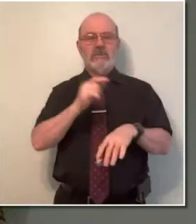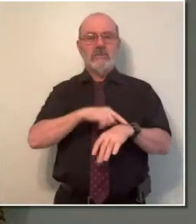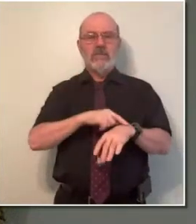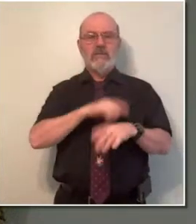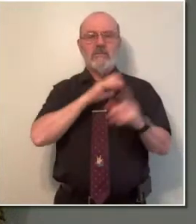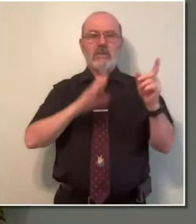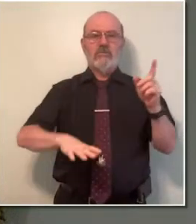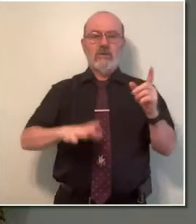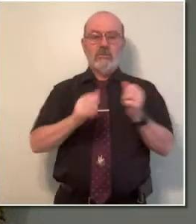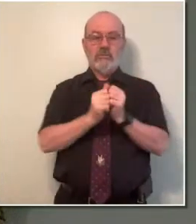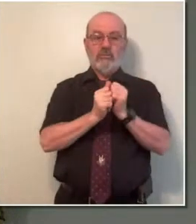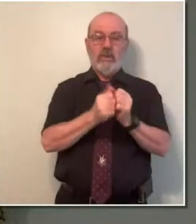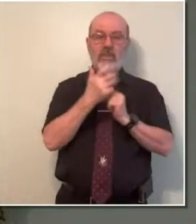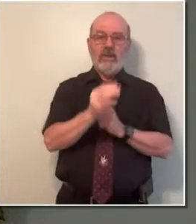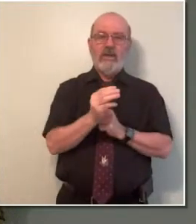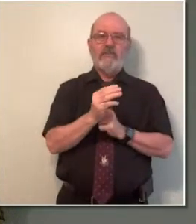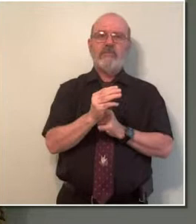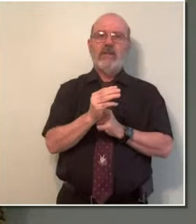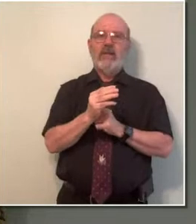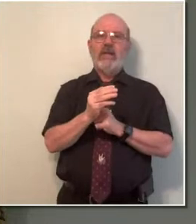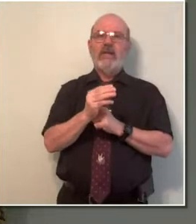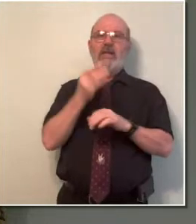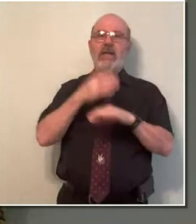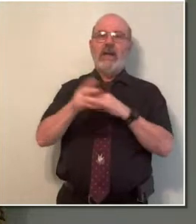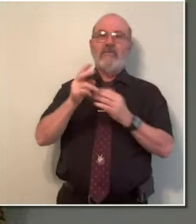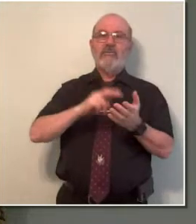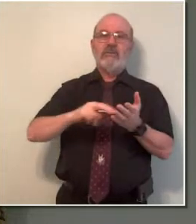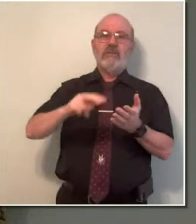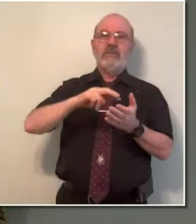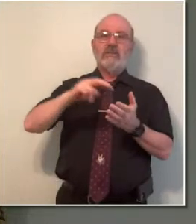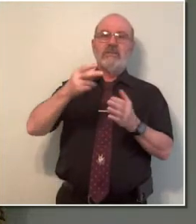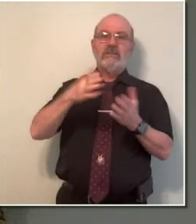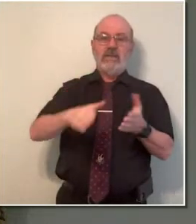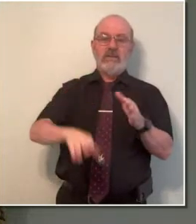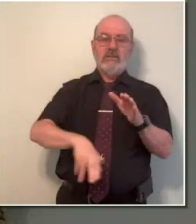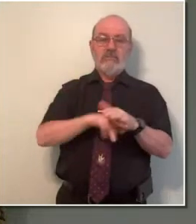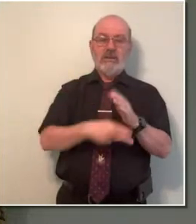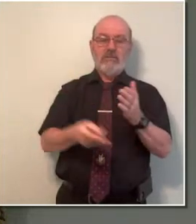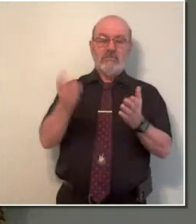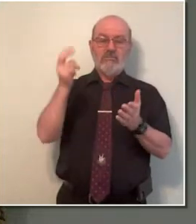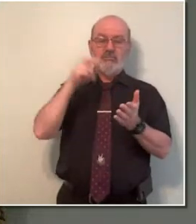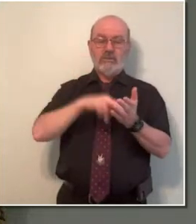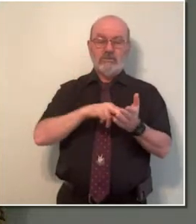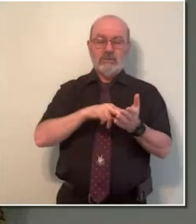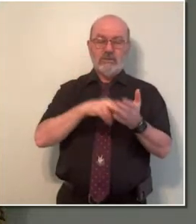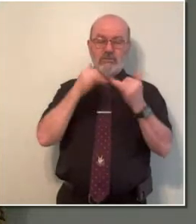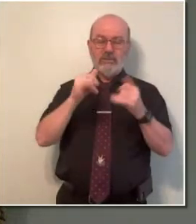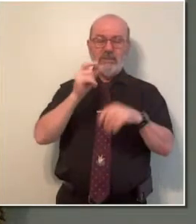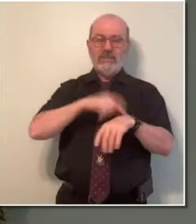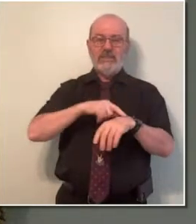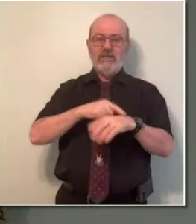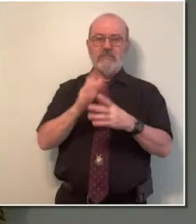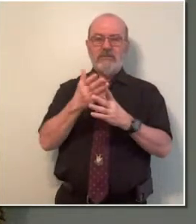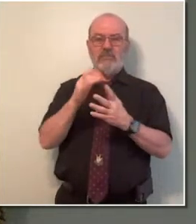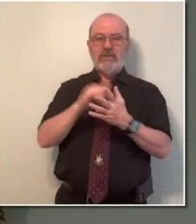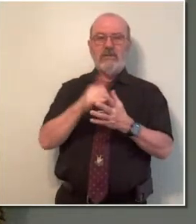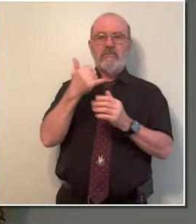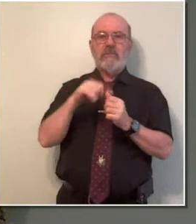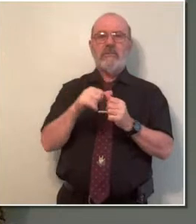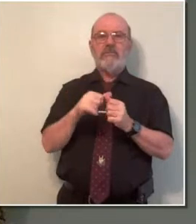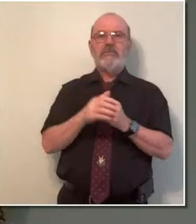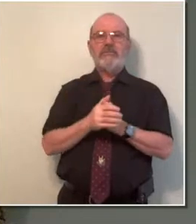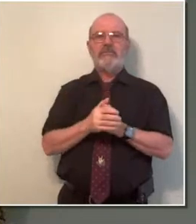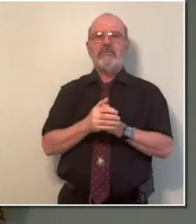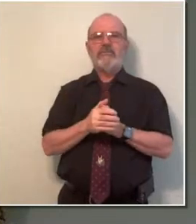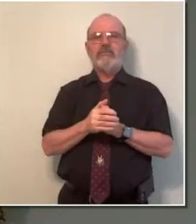with them after even his death, burial, and resurrection. There's still a time in between that. You remember, I preached a